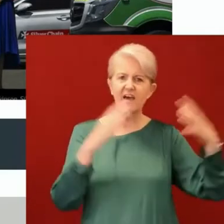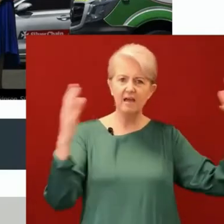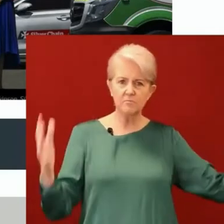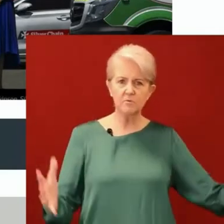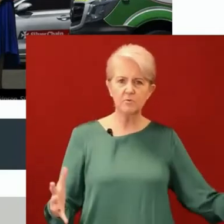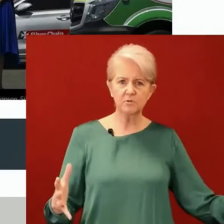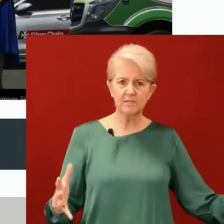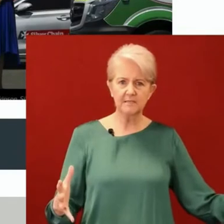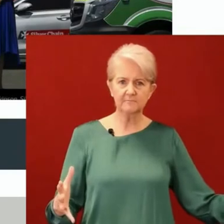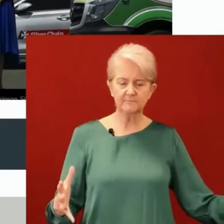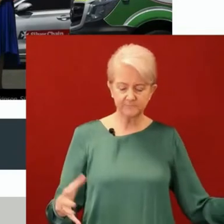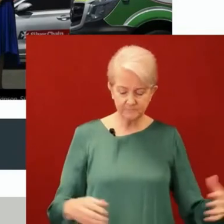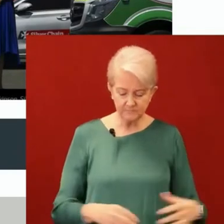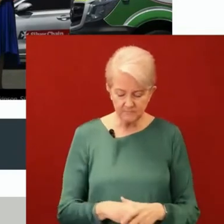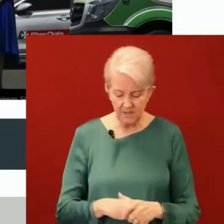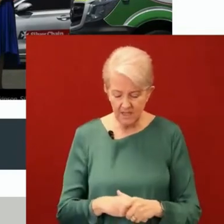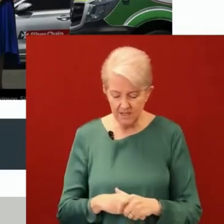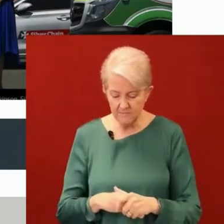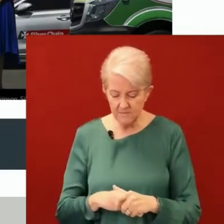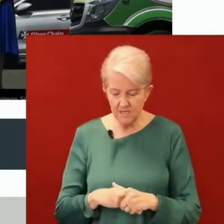Was it that more broadly?